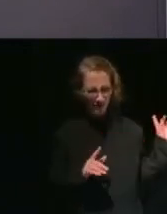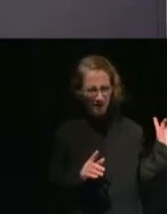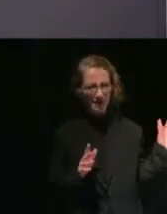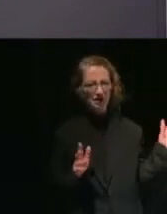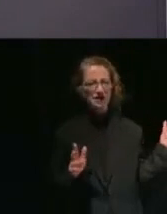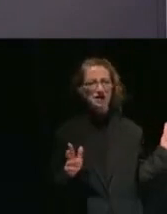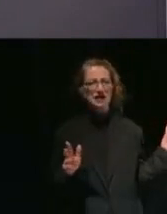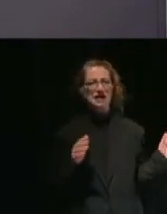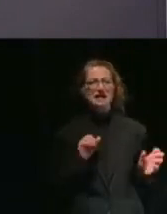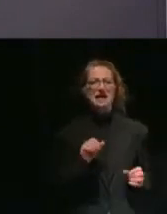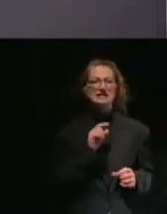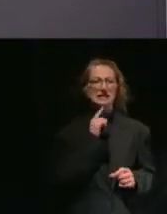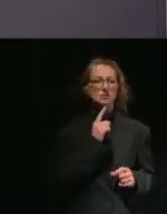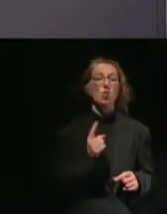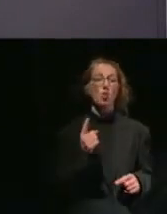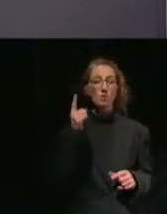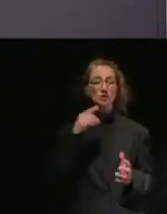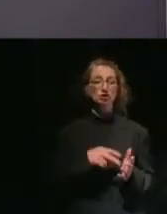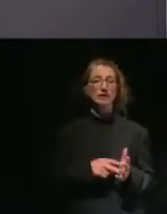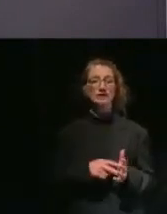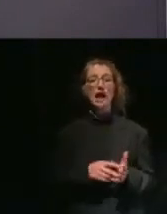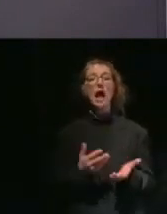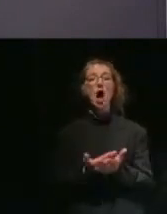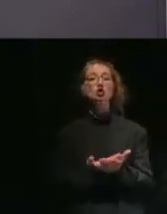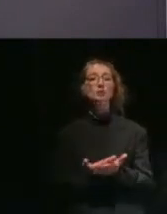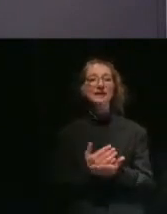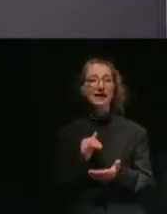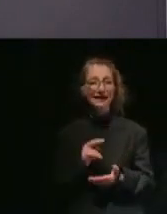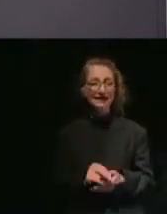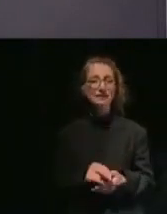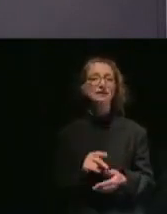So a trainer in the field of performing arts,